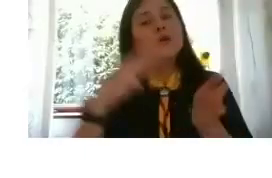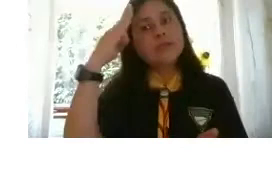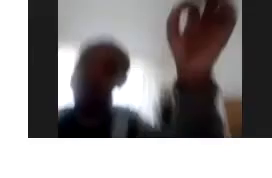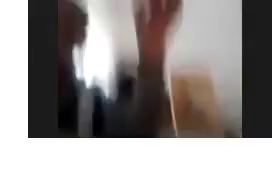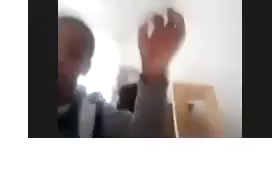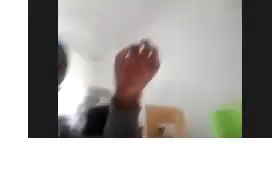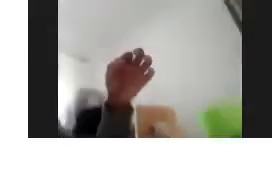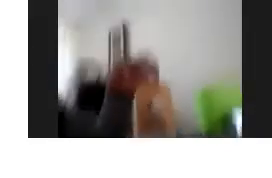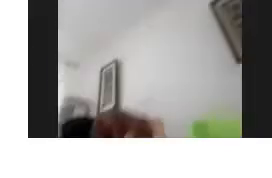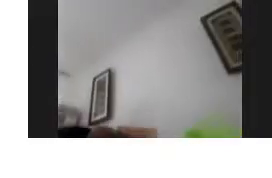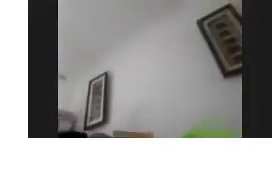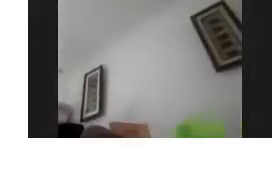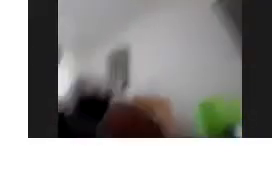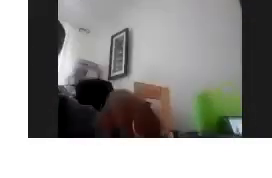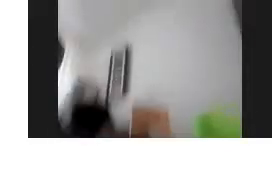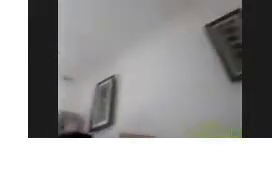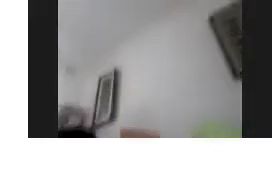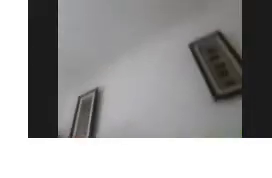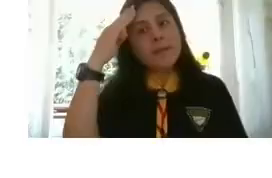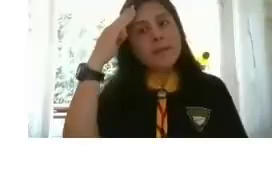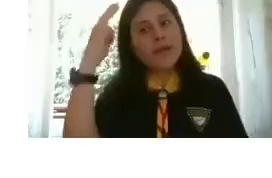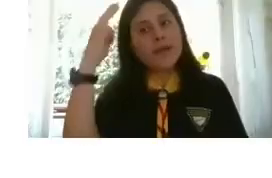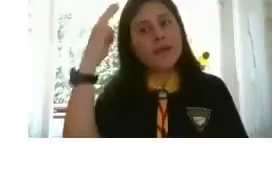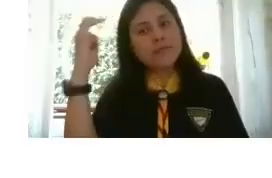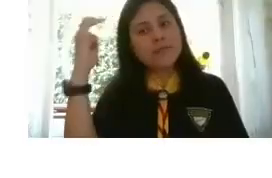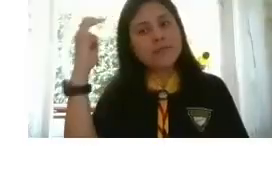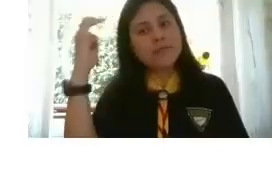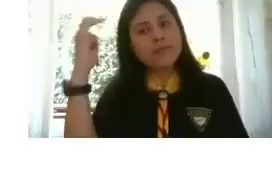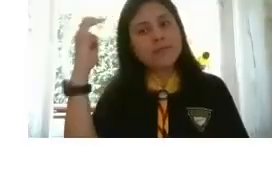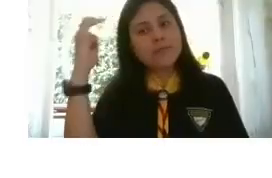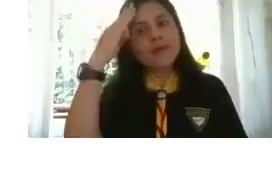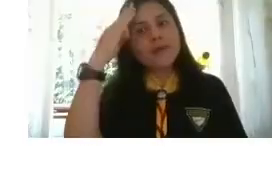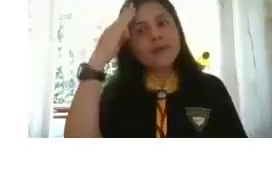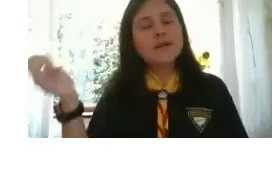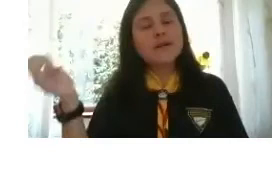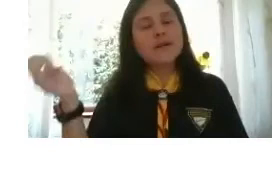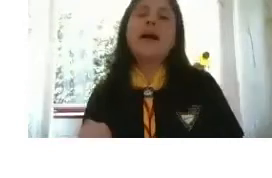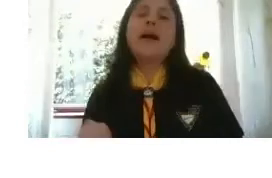people who say mother. The M comes to the head. Mother. Mother.